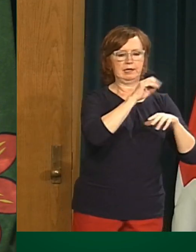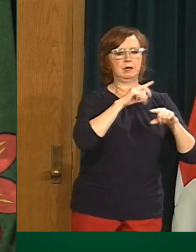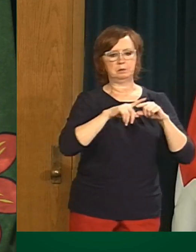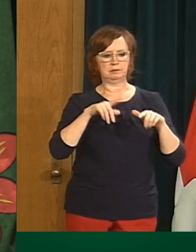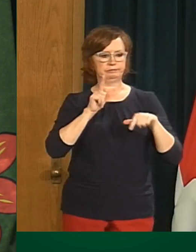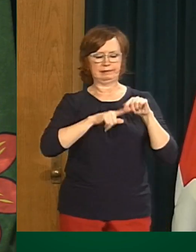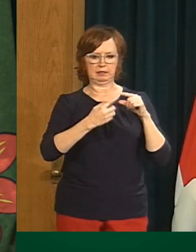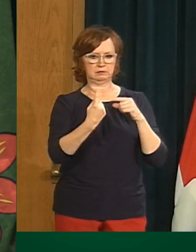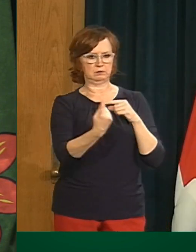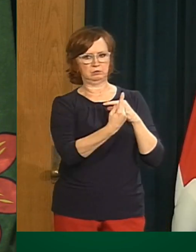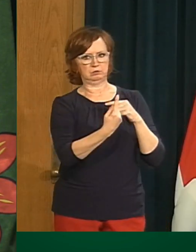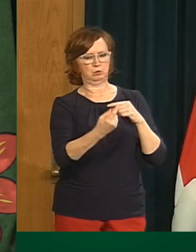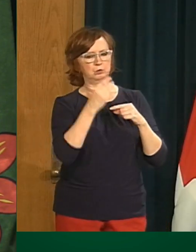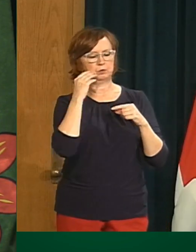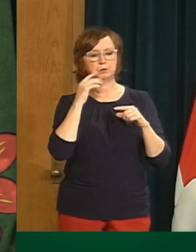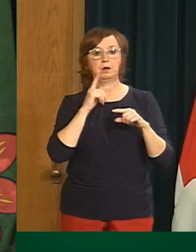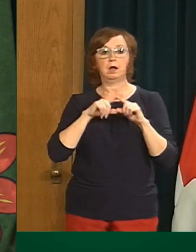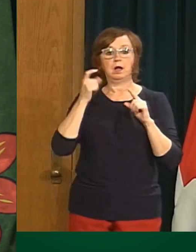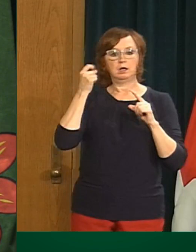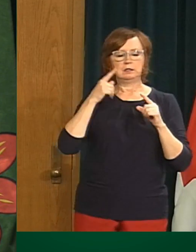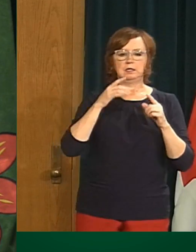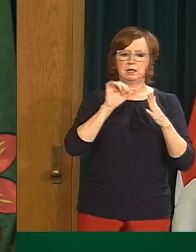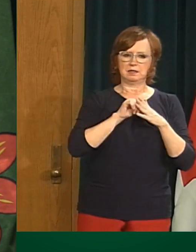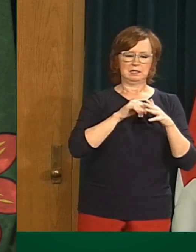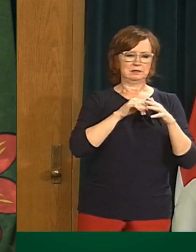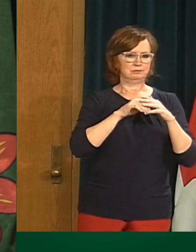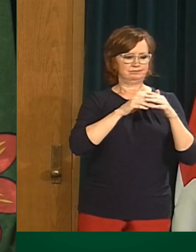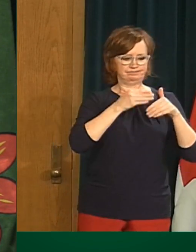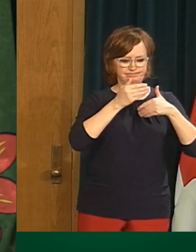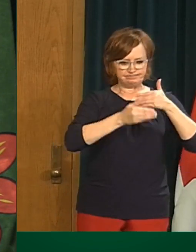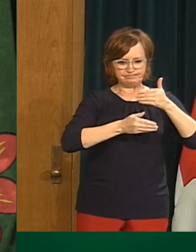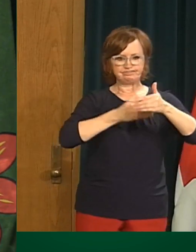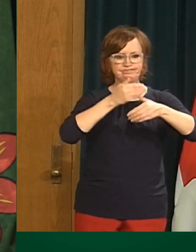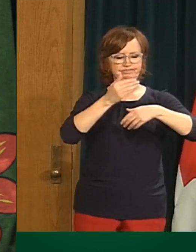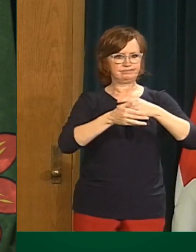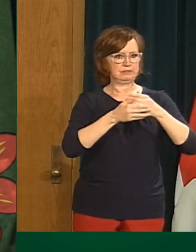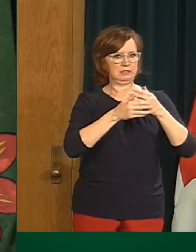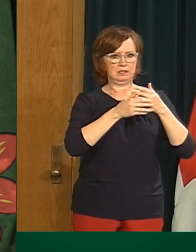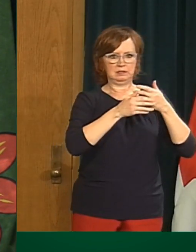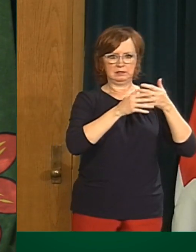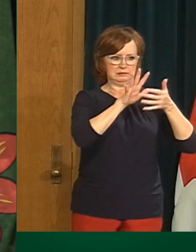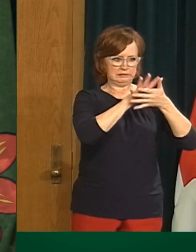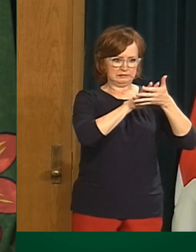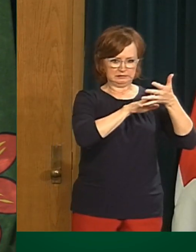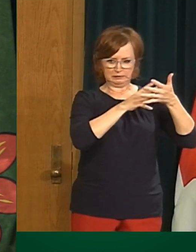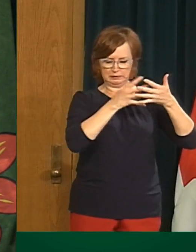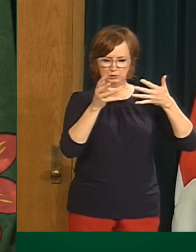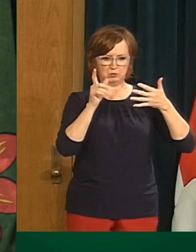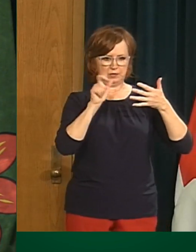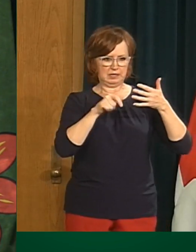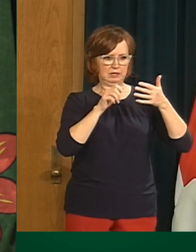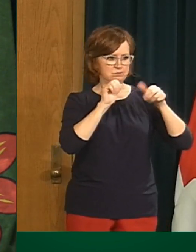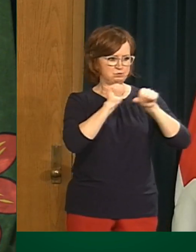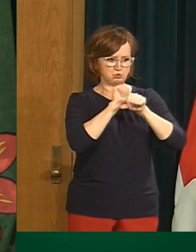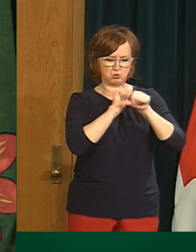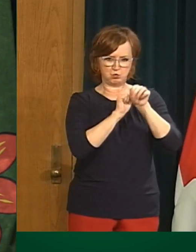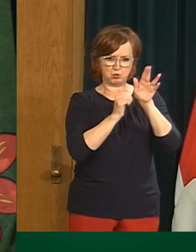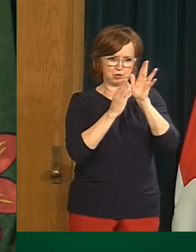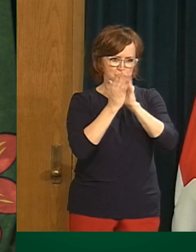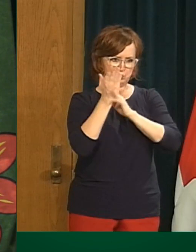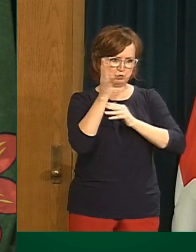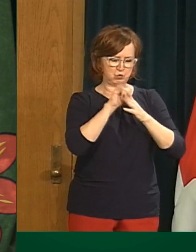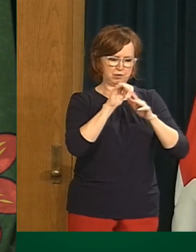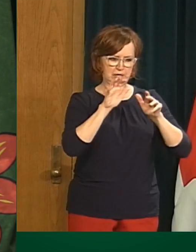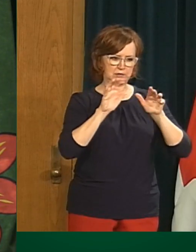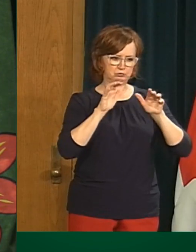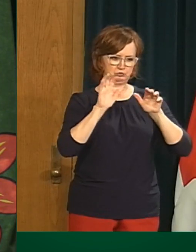have, and we can work through some of the challenges that we have specific to daycare capacity. But I would also say that there is